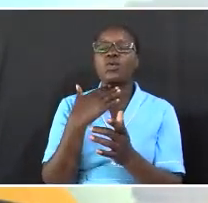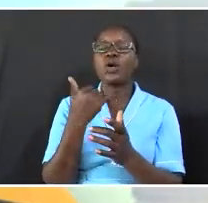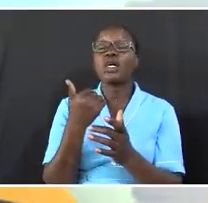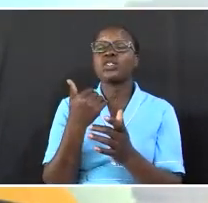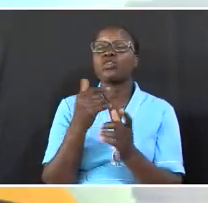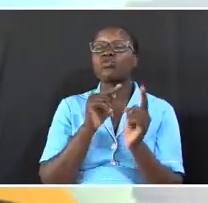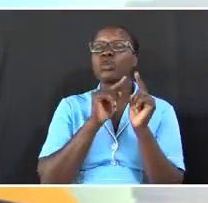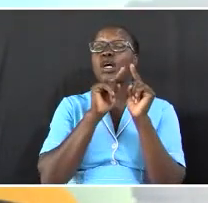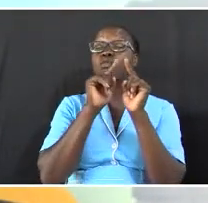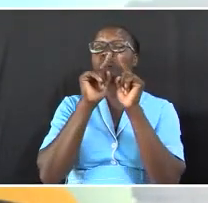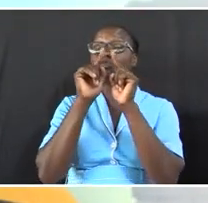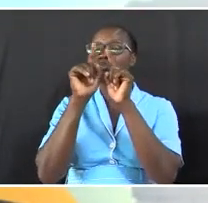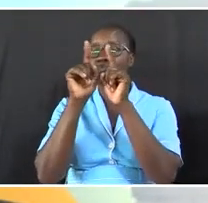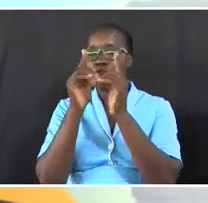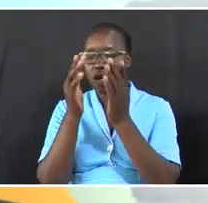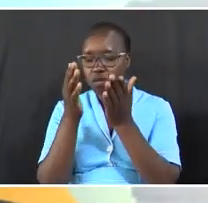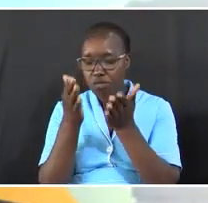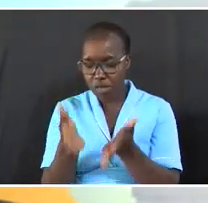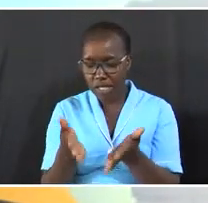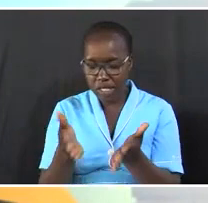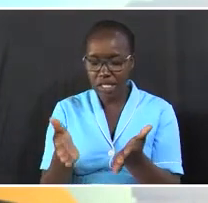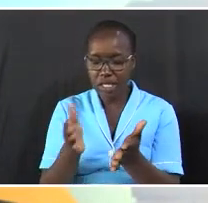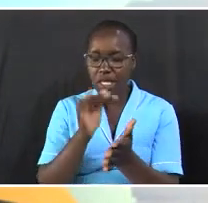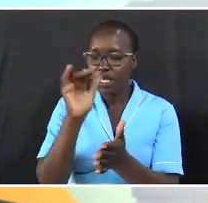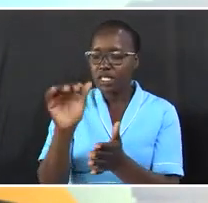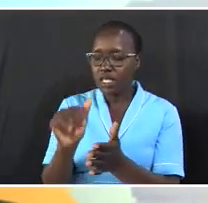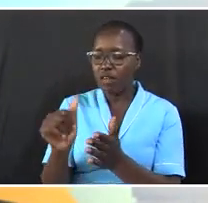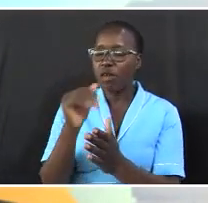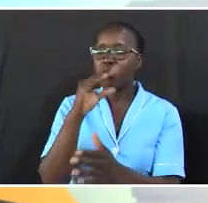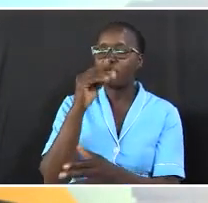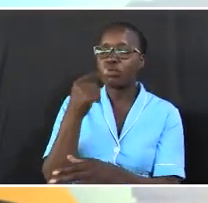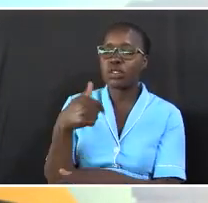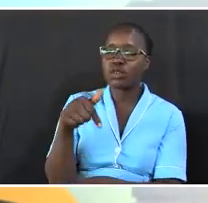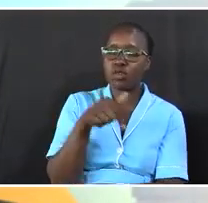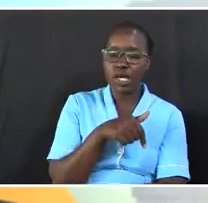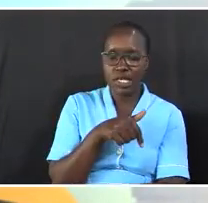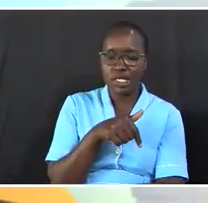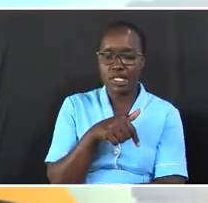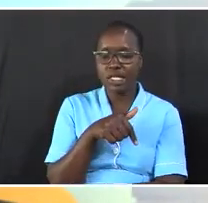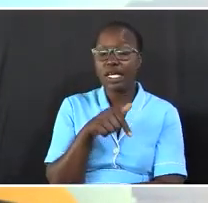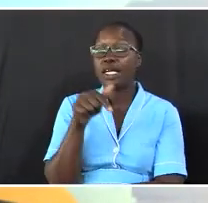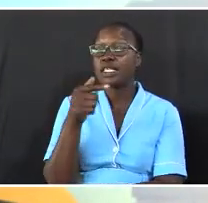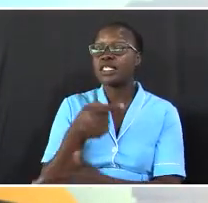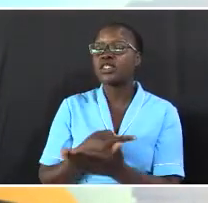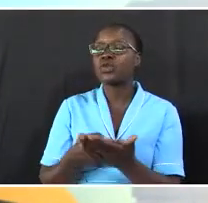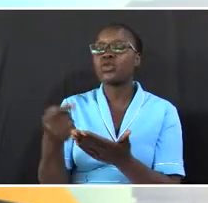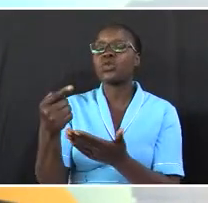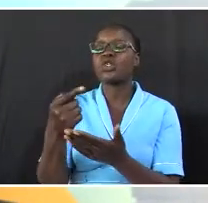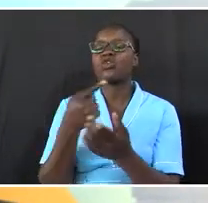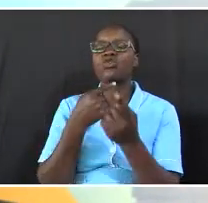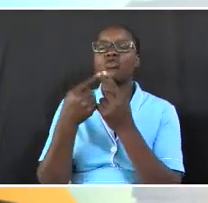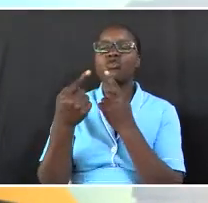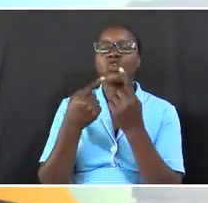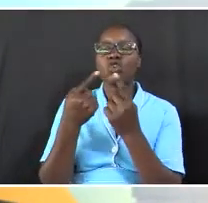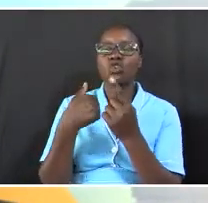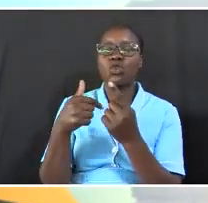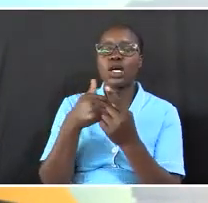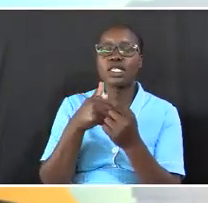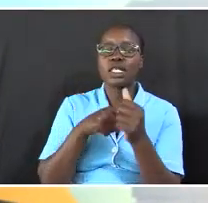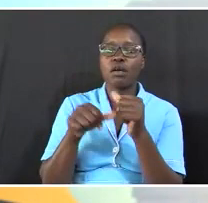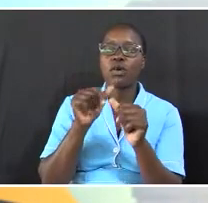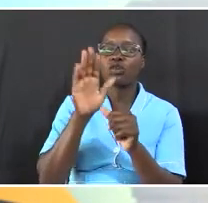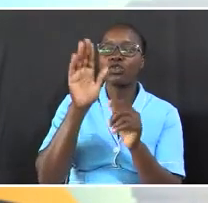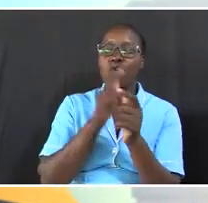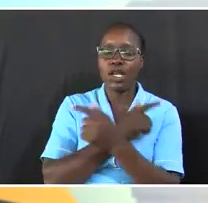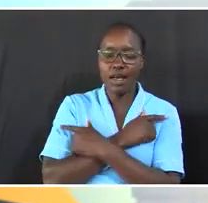we want to come to your presence. Jehovah, may you speak to us. This week, you have taught us about your